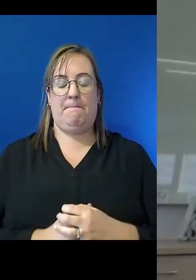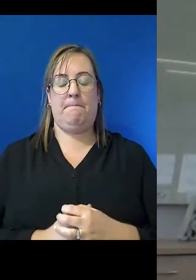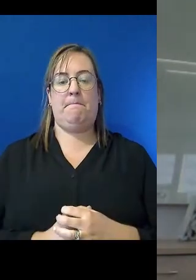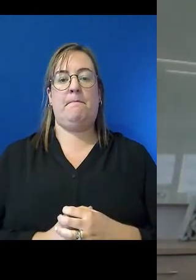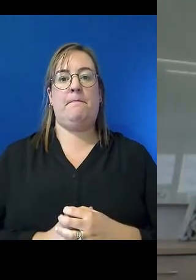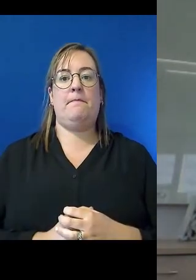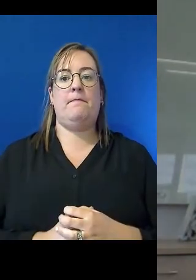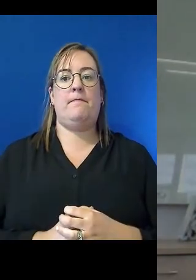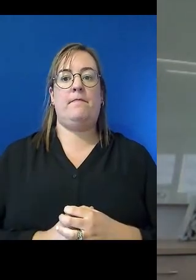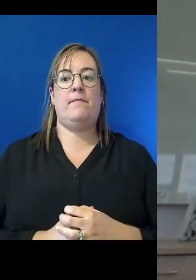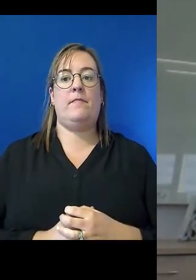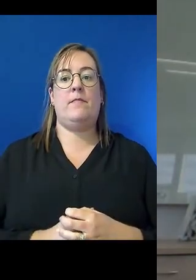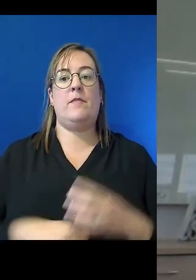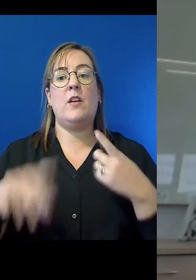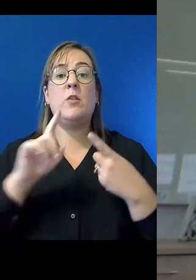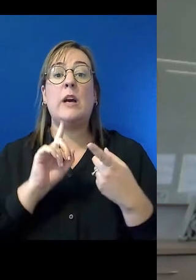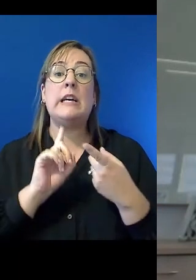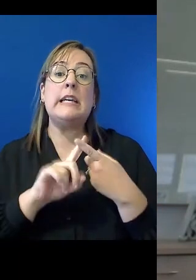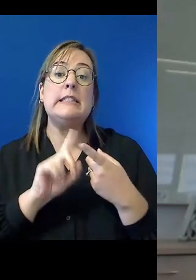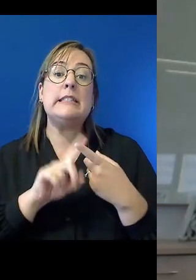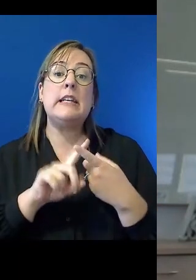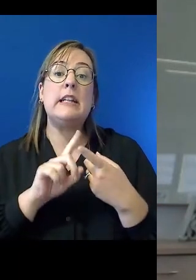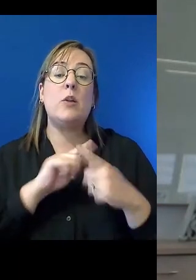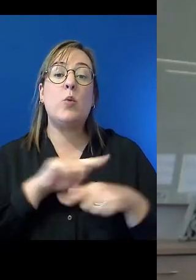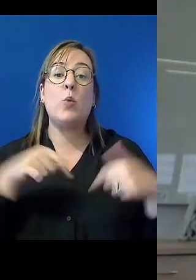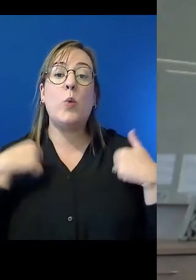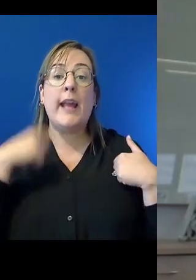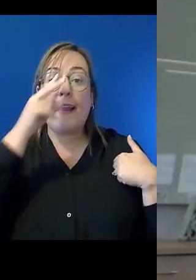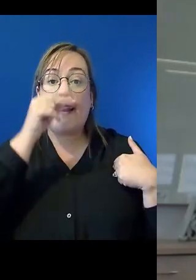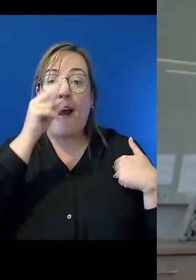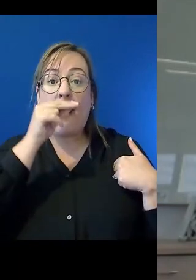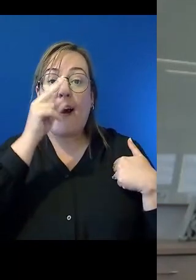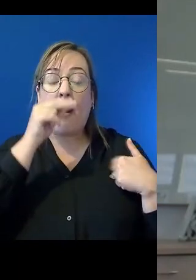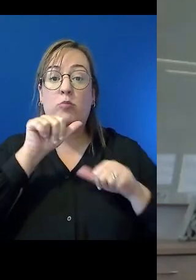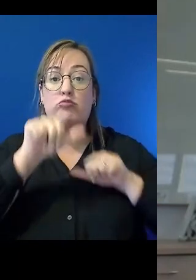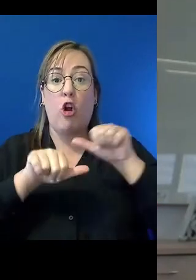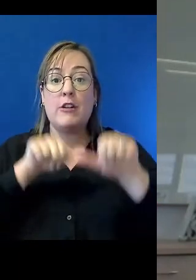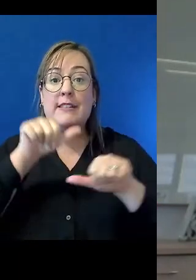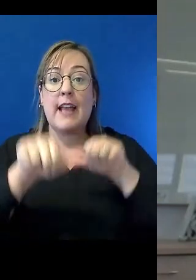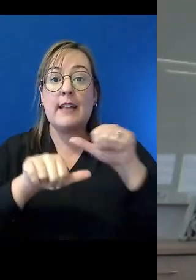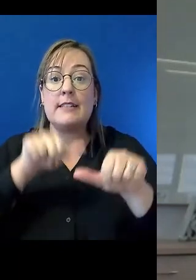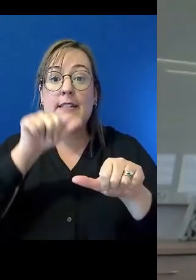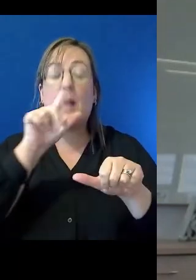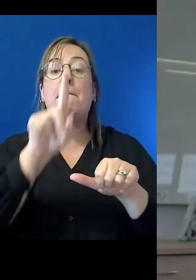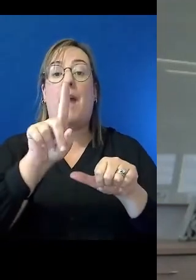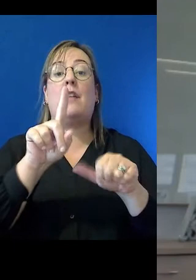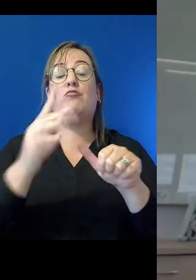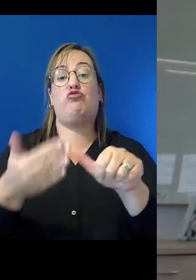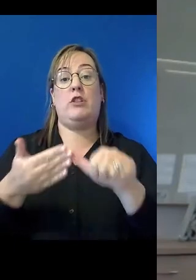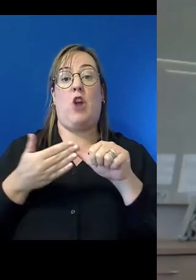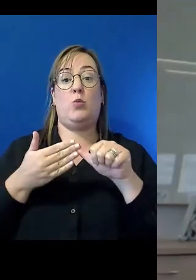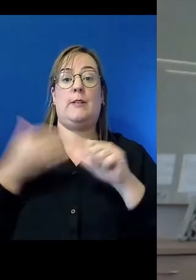We're still fairly young in the process, but the results so far have been quite